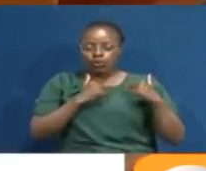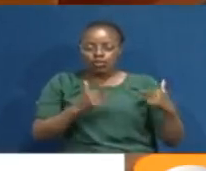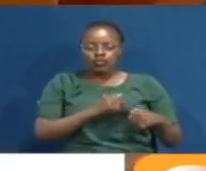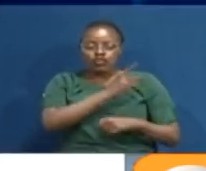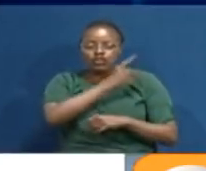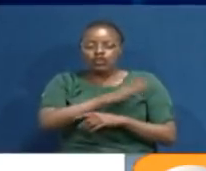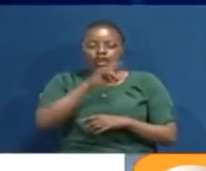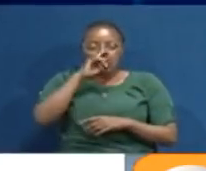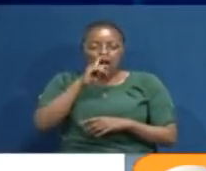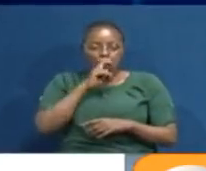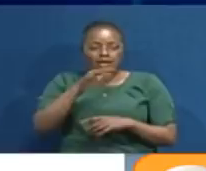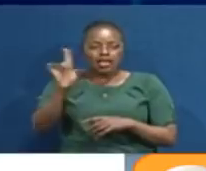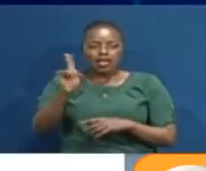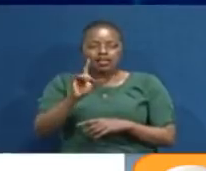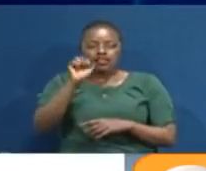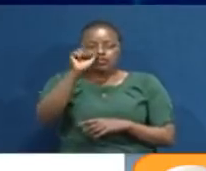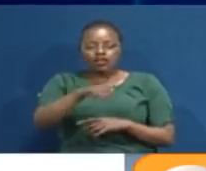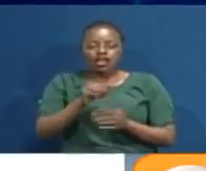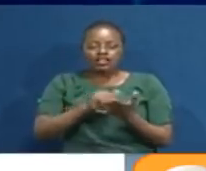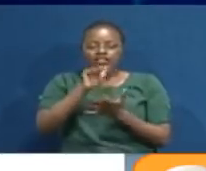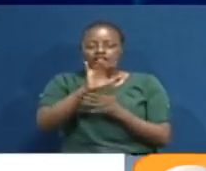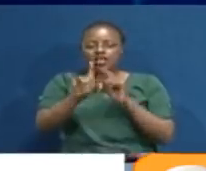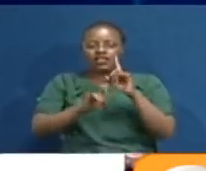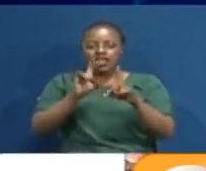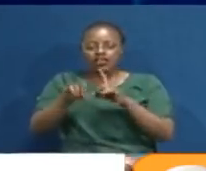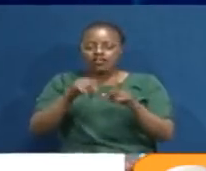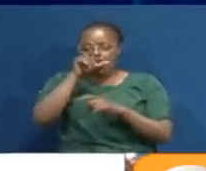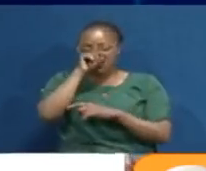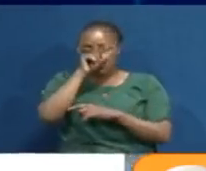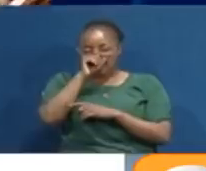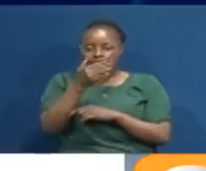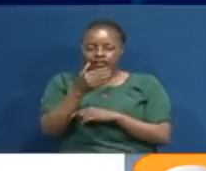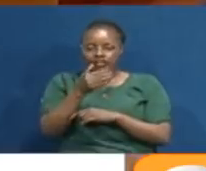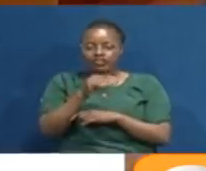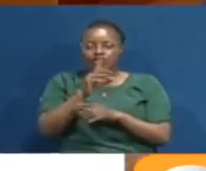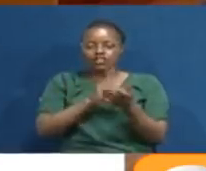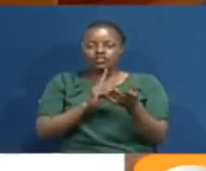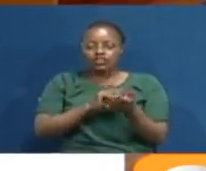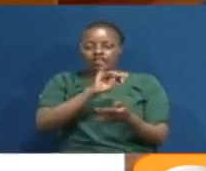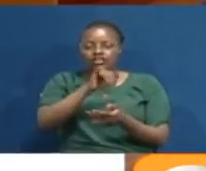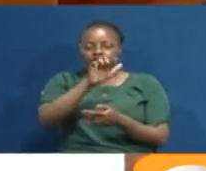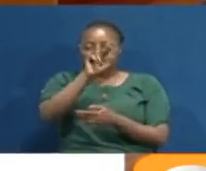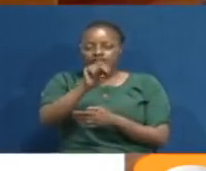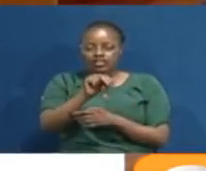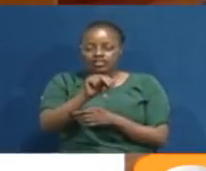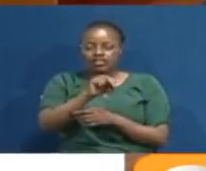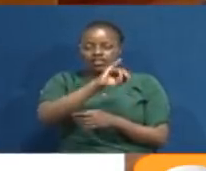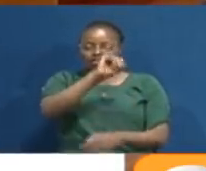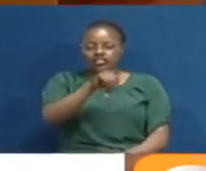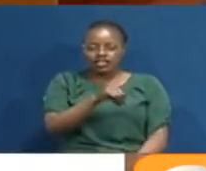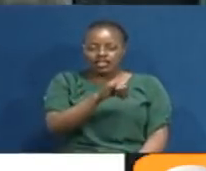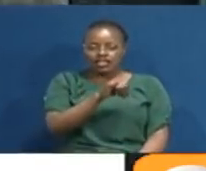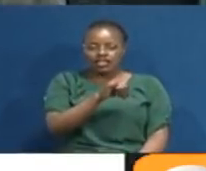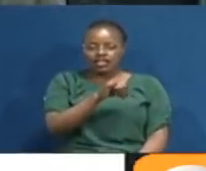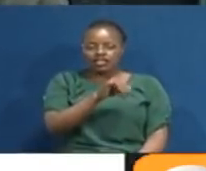Khan University Hospital here in Nairobi. And you can forward your questions to him. Your Twitter handle is at Dr. Jellian. At Dr. Jellian.